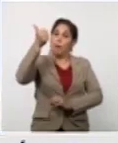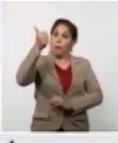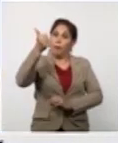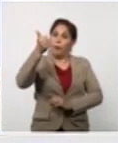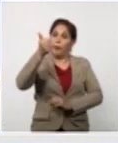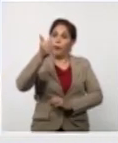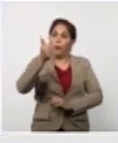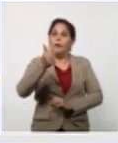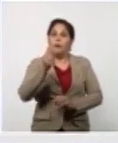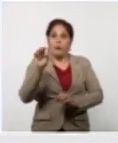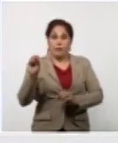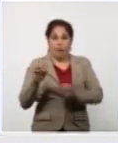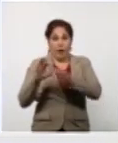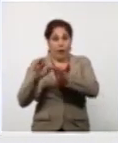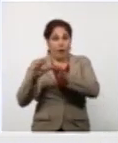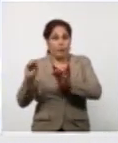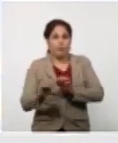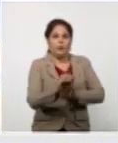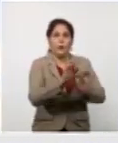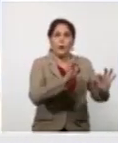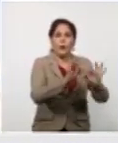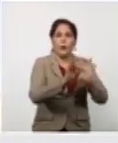guarded condition.